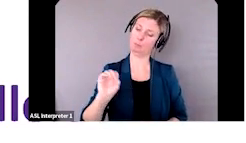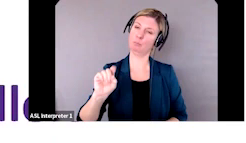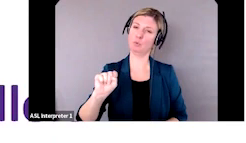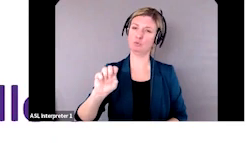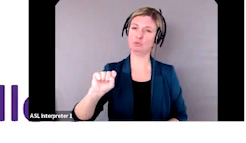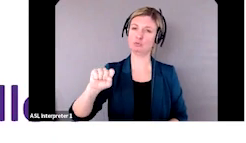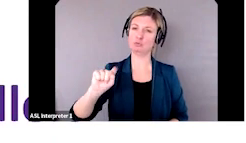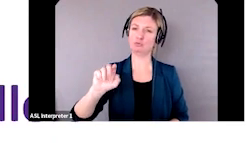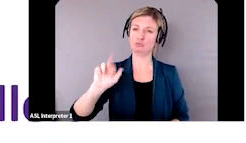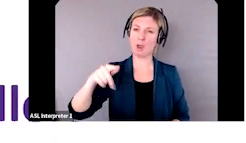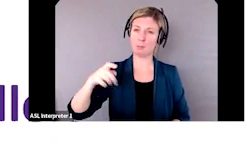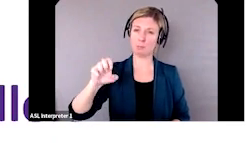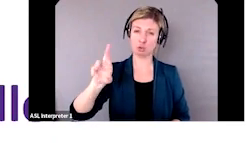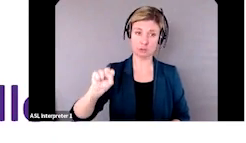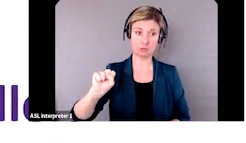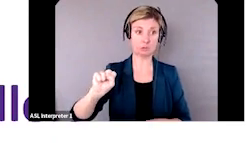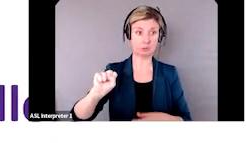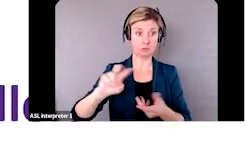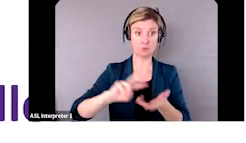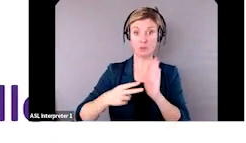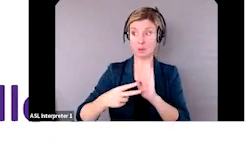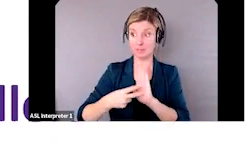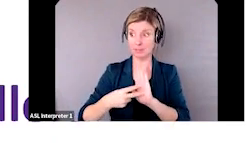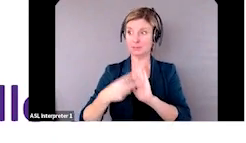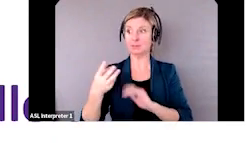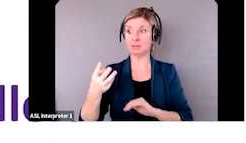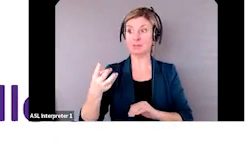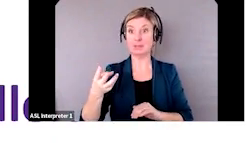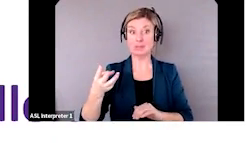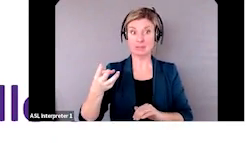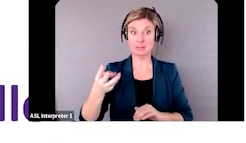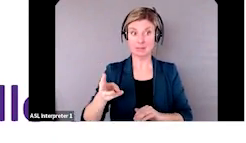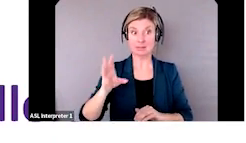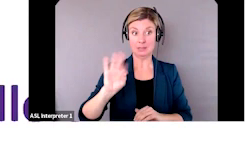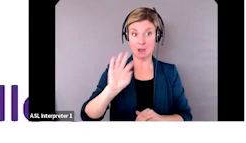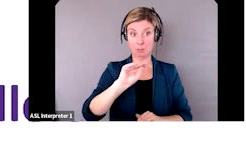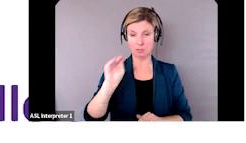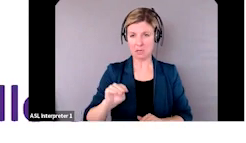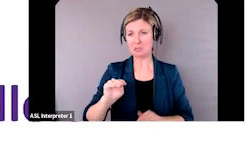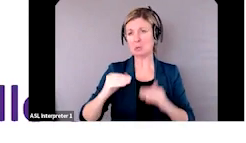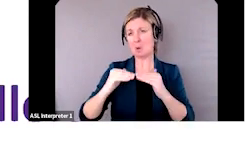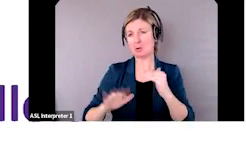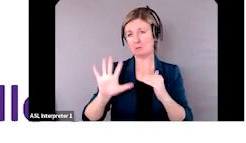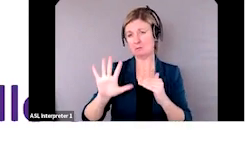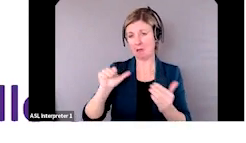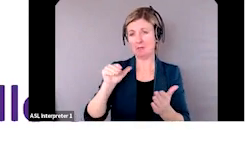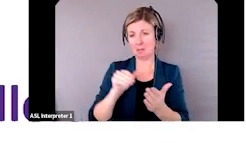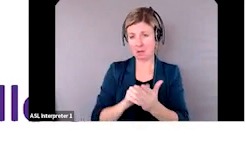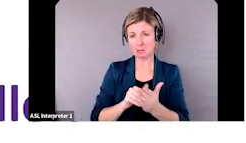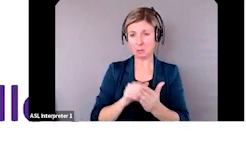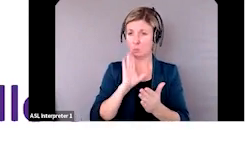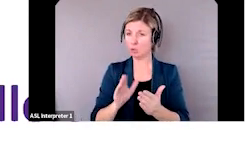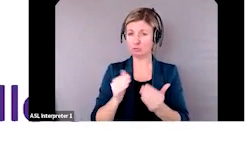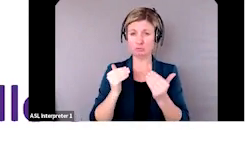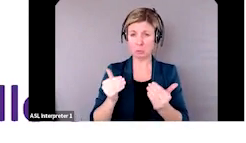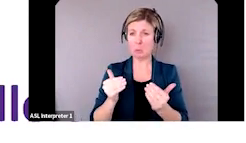reasonable number to start up a whole new channel. There's also ongoing costs that need to be considered, but to get things started, less